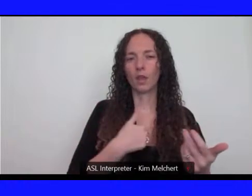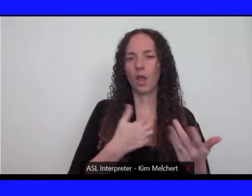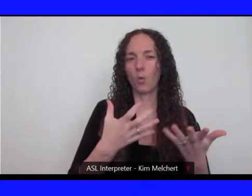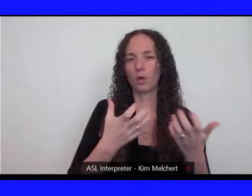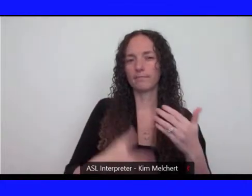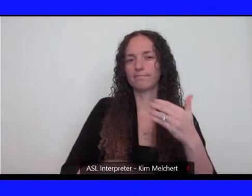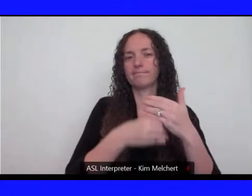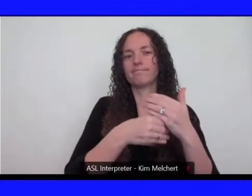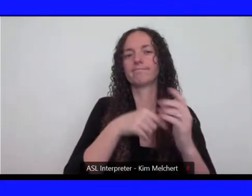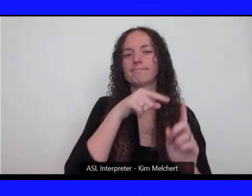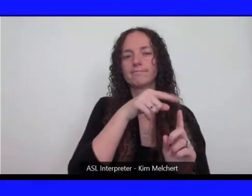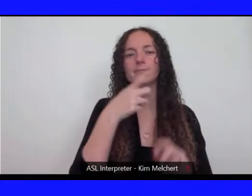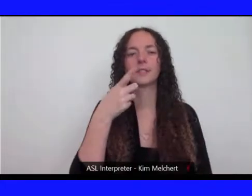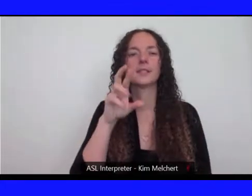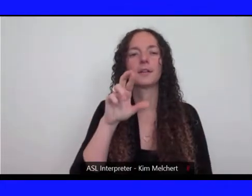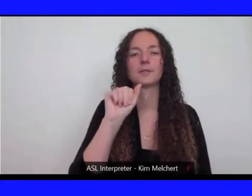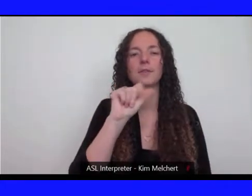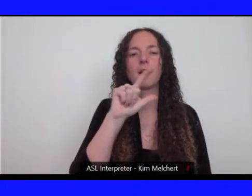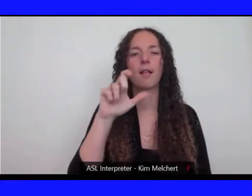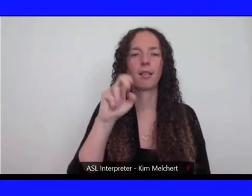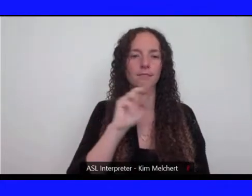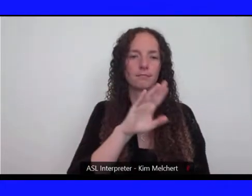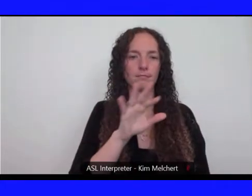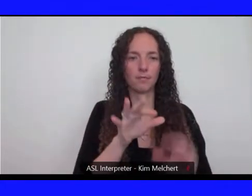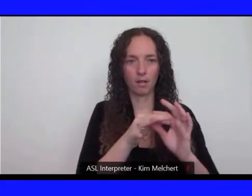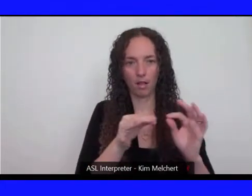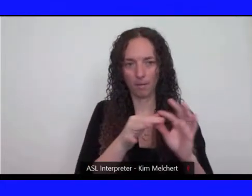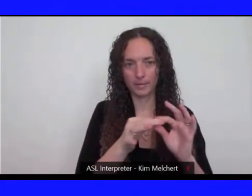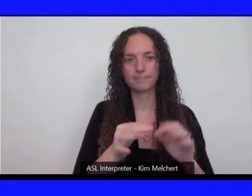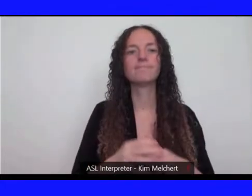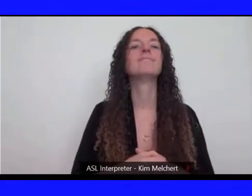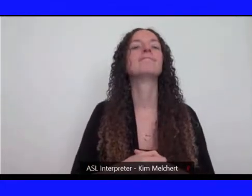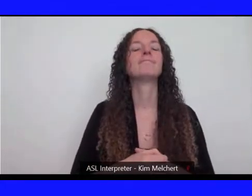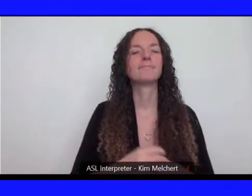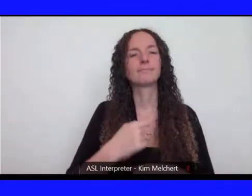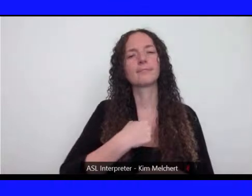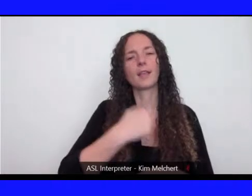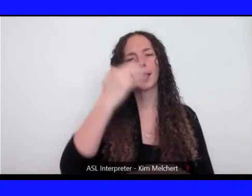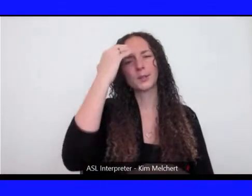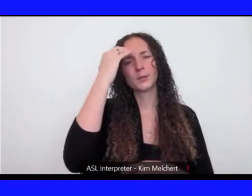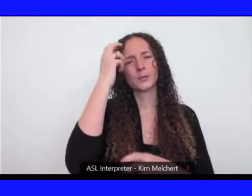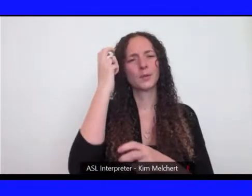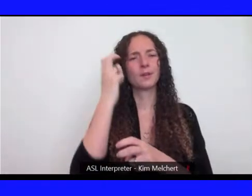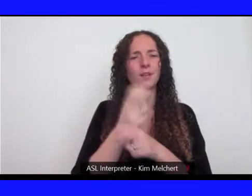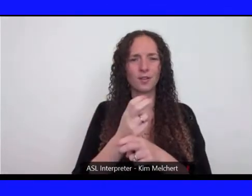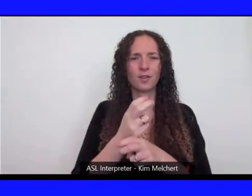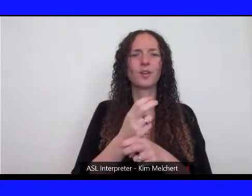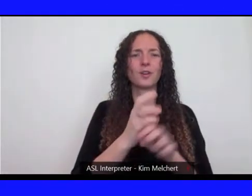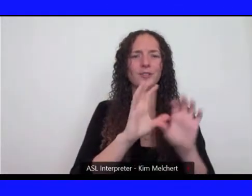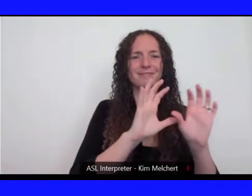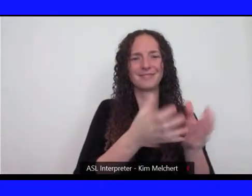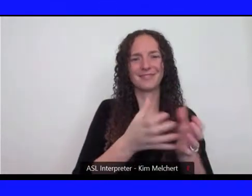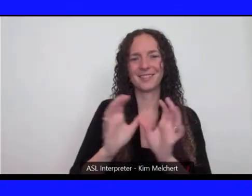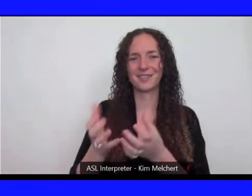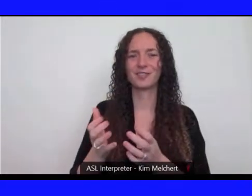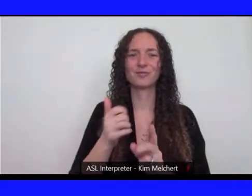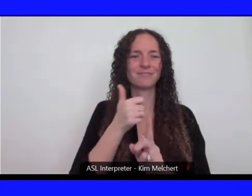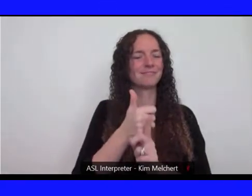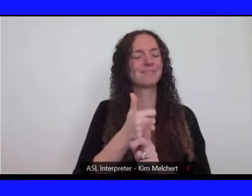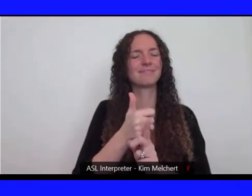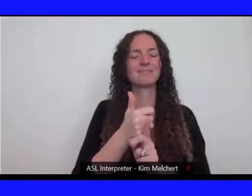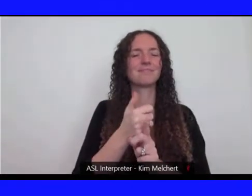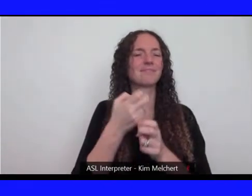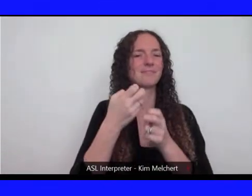maybe Eric, Matt, and your team can look at. We do have to report this data to